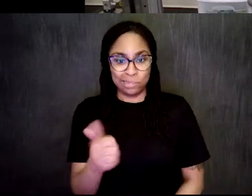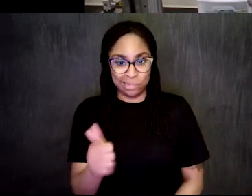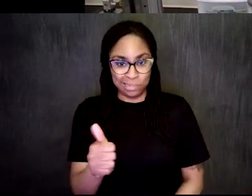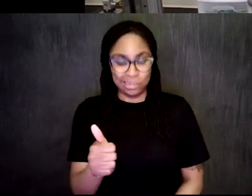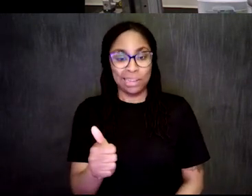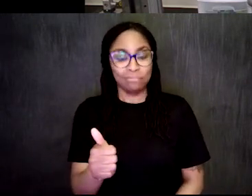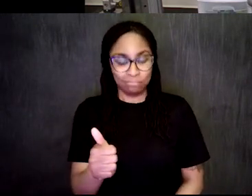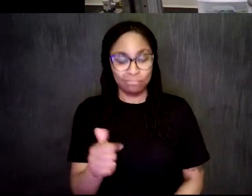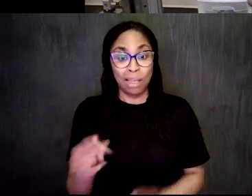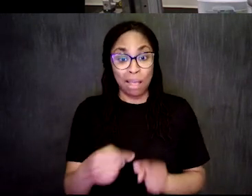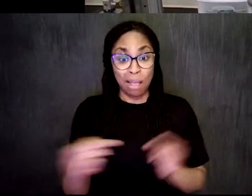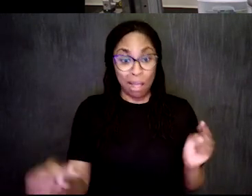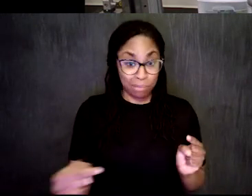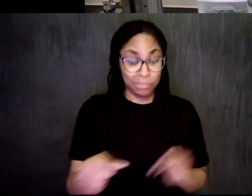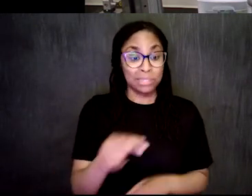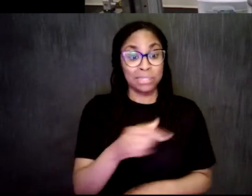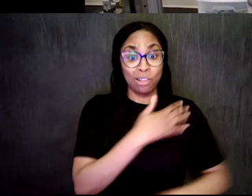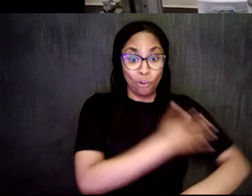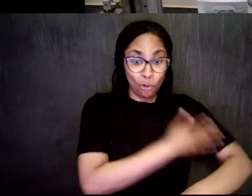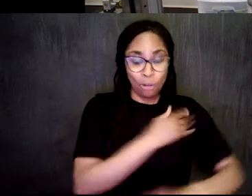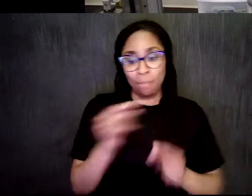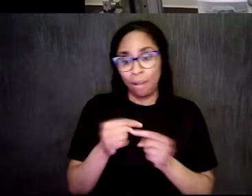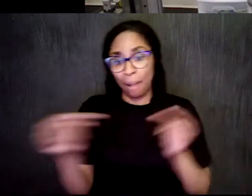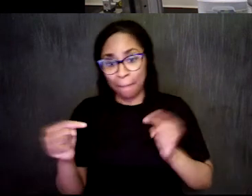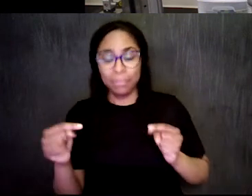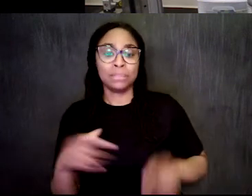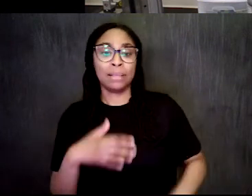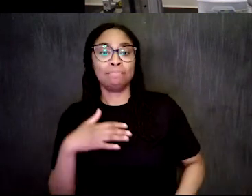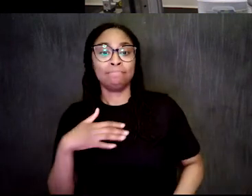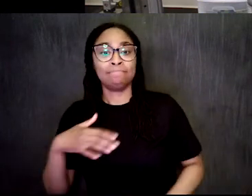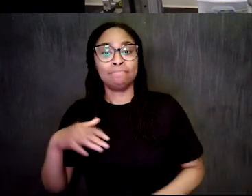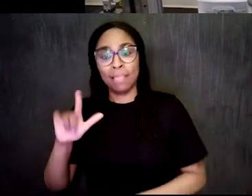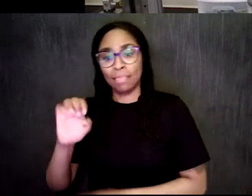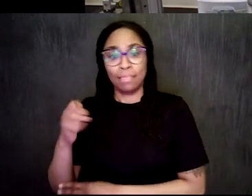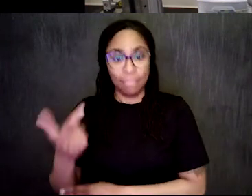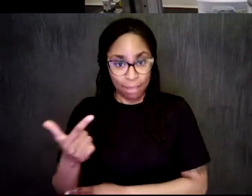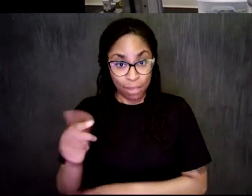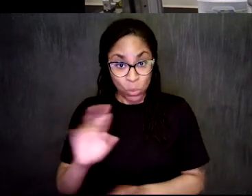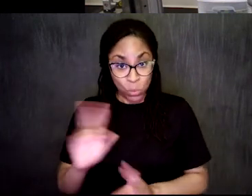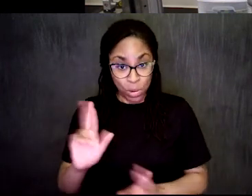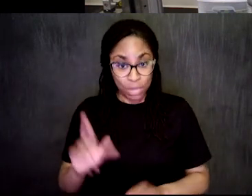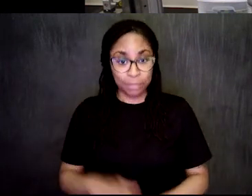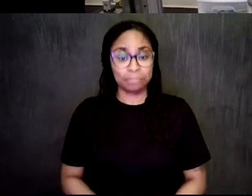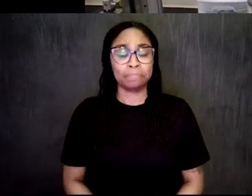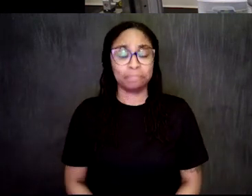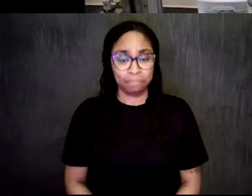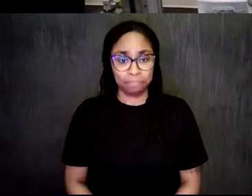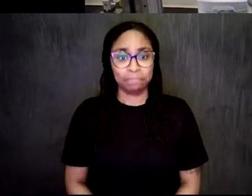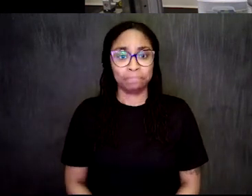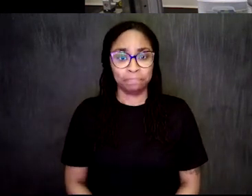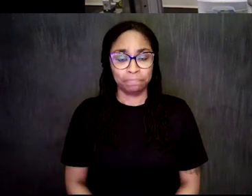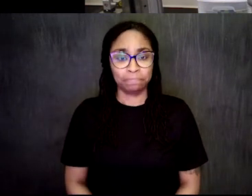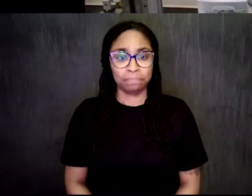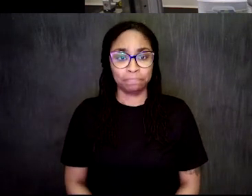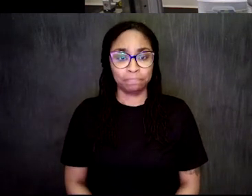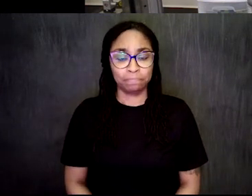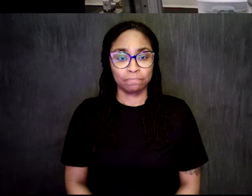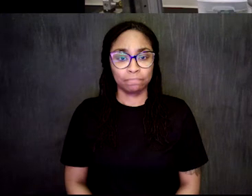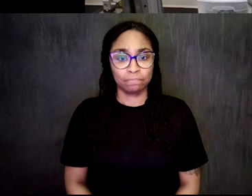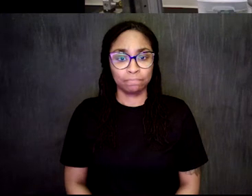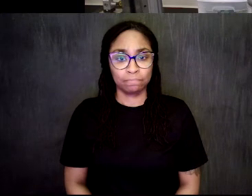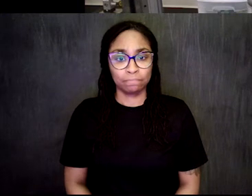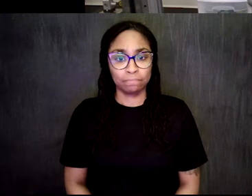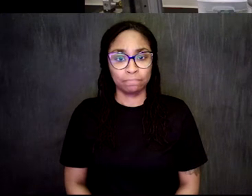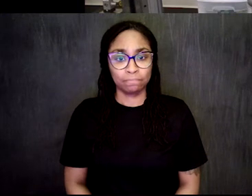repetitions on the other side. Opposite arm, opposite leg. You ready? And go. Big reach.